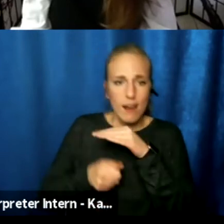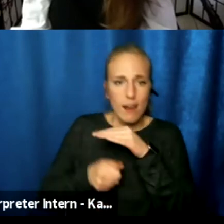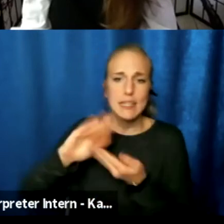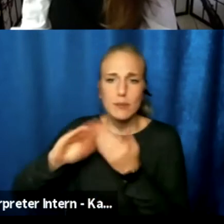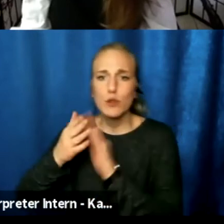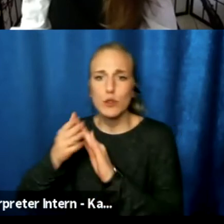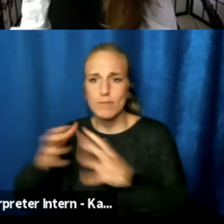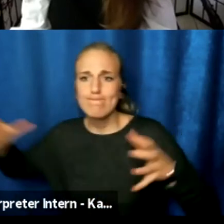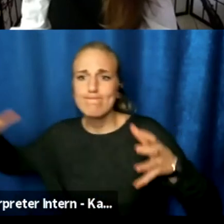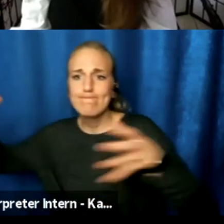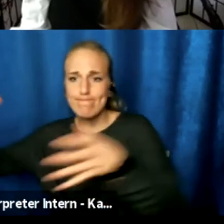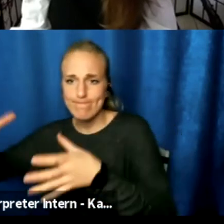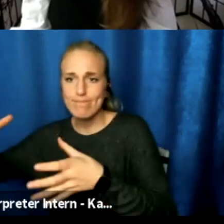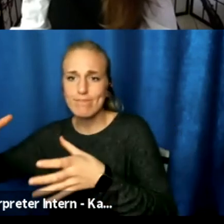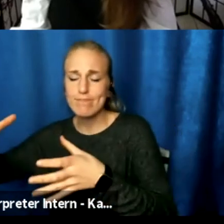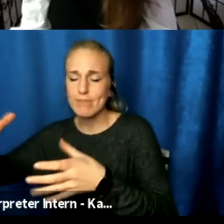that.